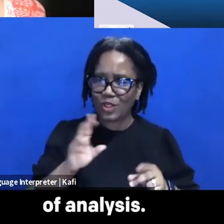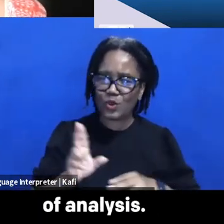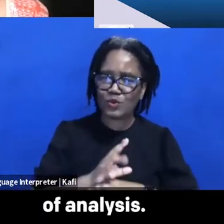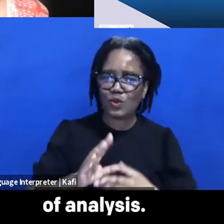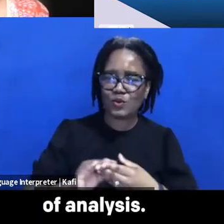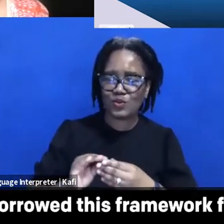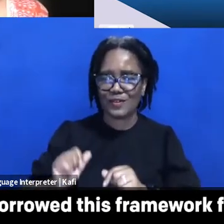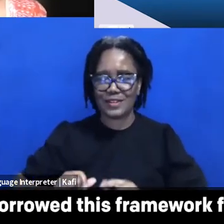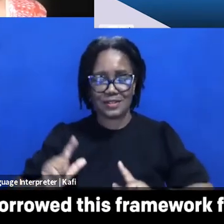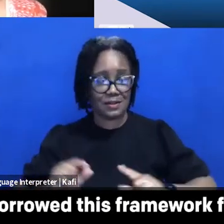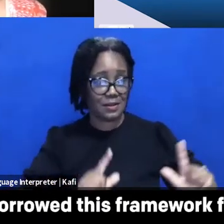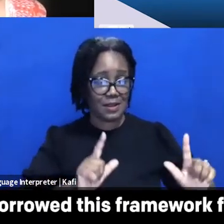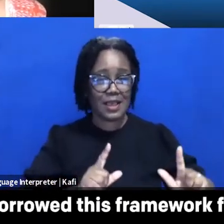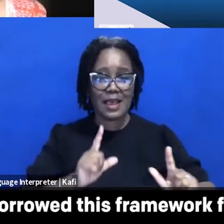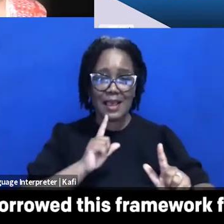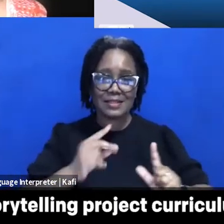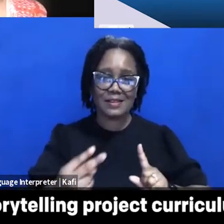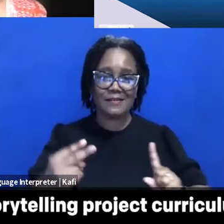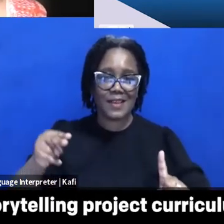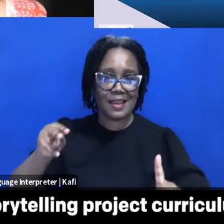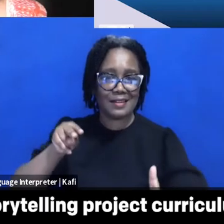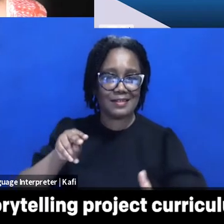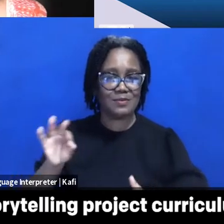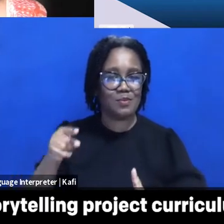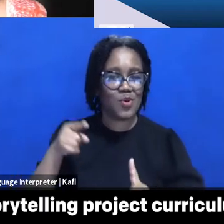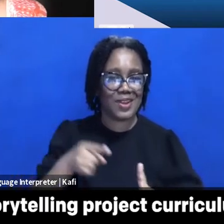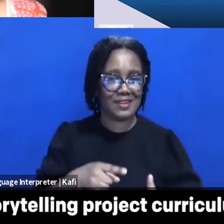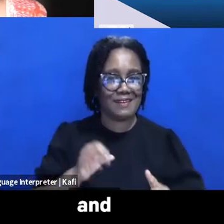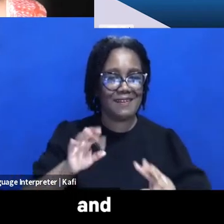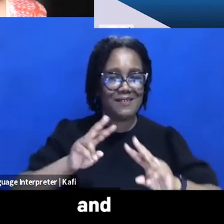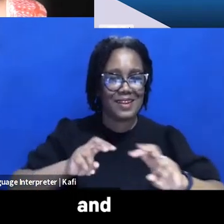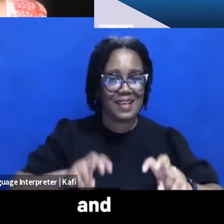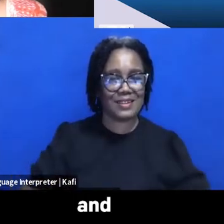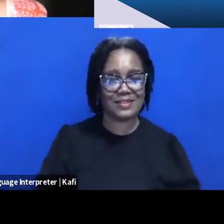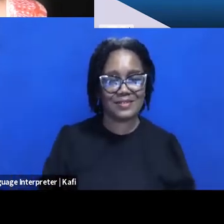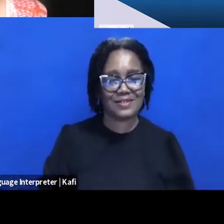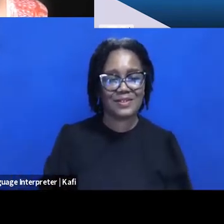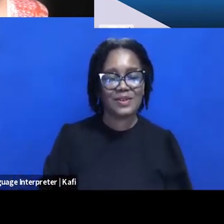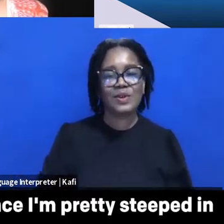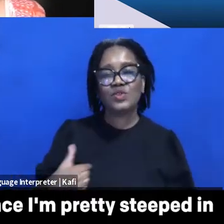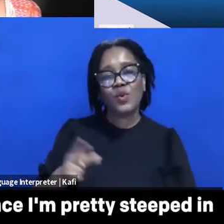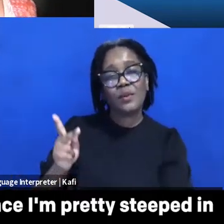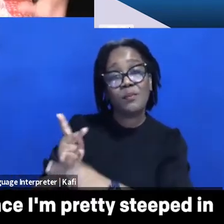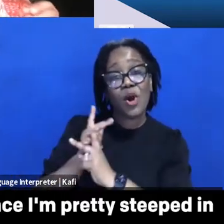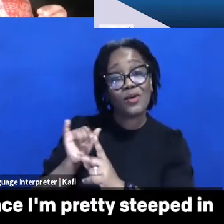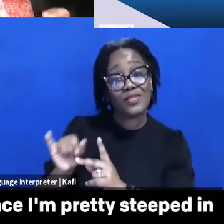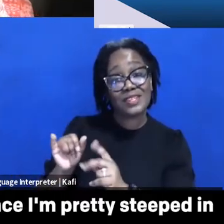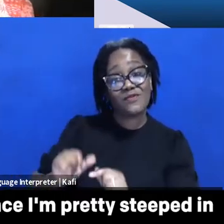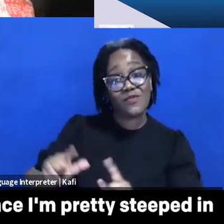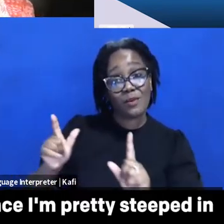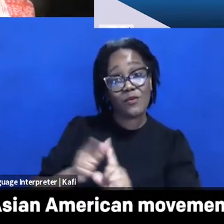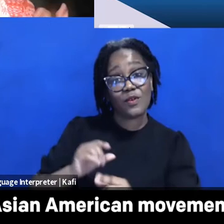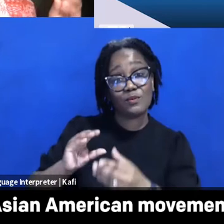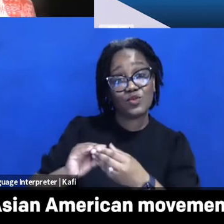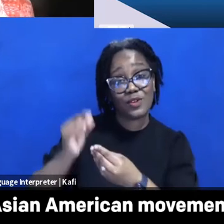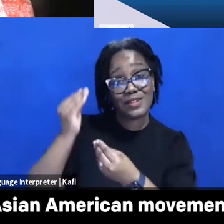analysis. So we borrow this framework from the storytelling project curriculum. And since I'm pretty steeped